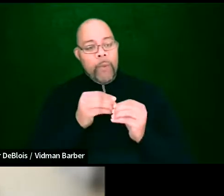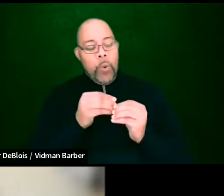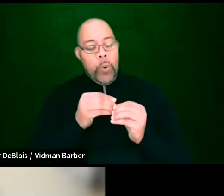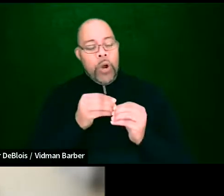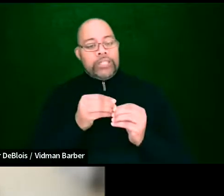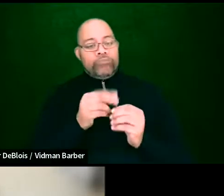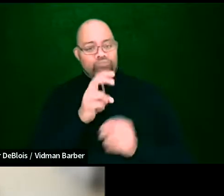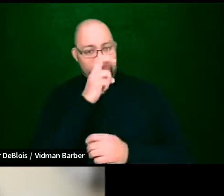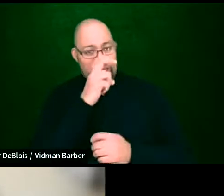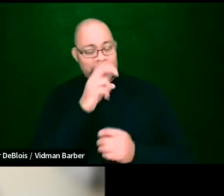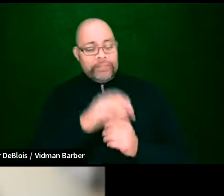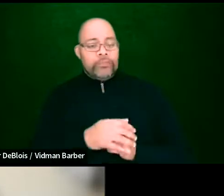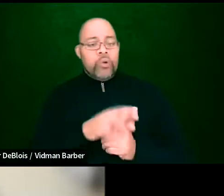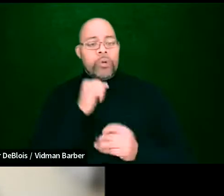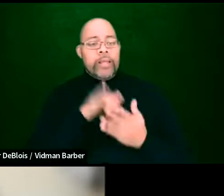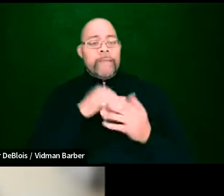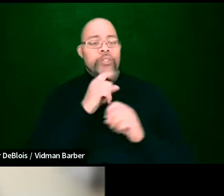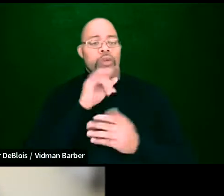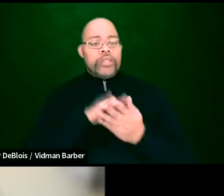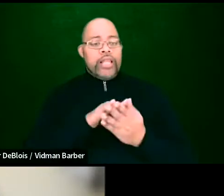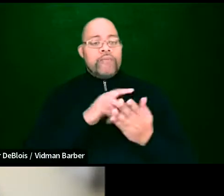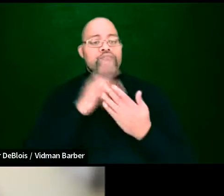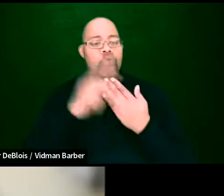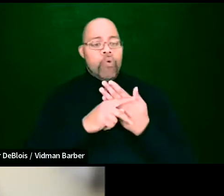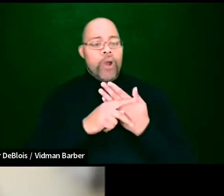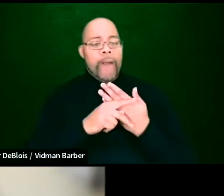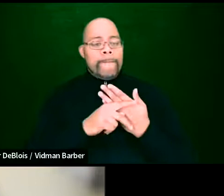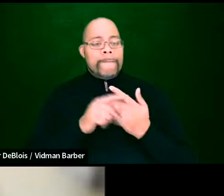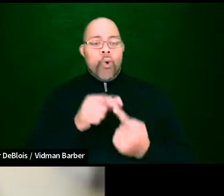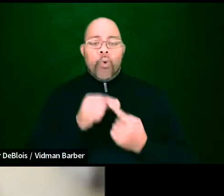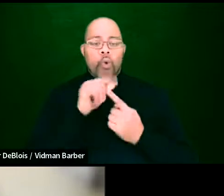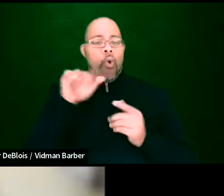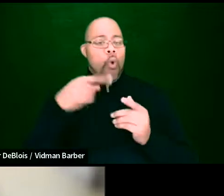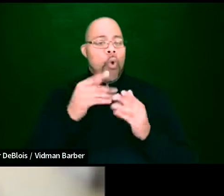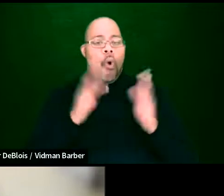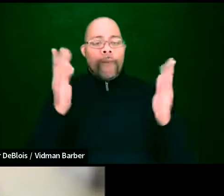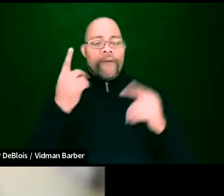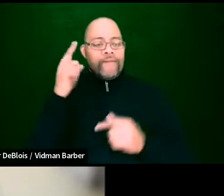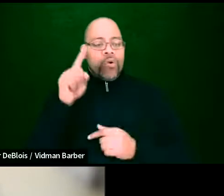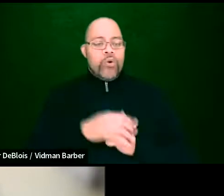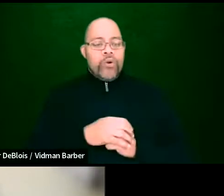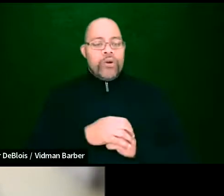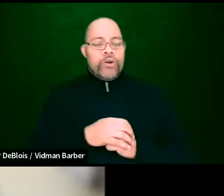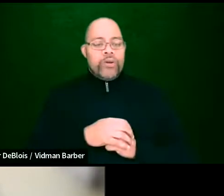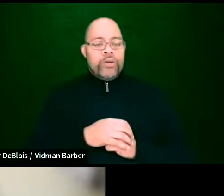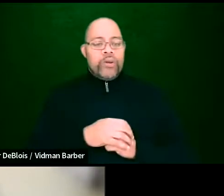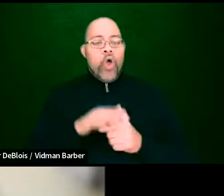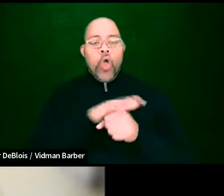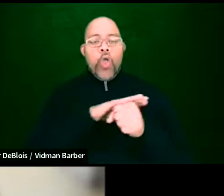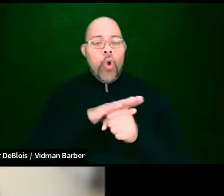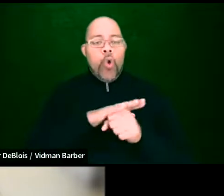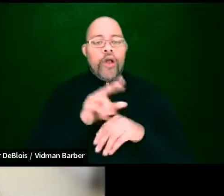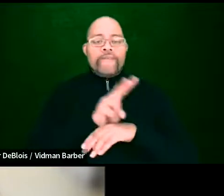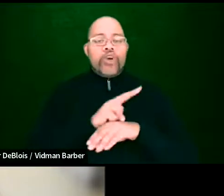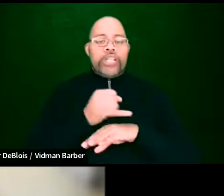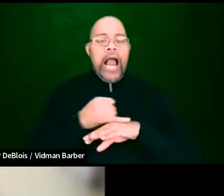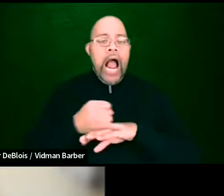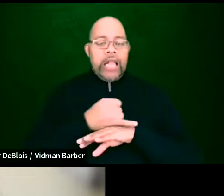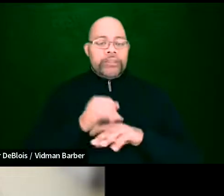adamant about was making sure that the program is exclusively open just for local Virgin